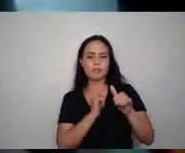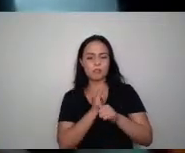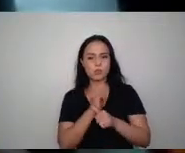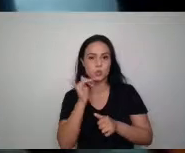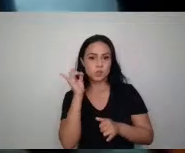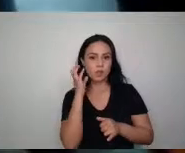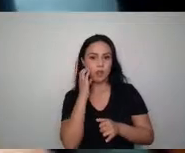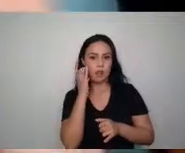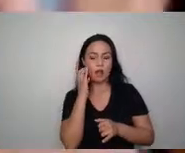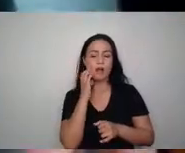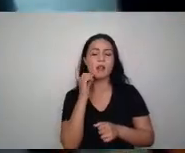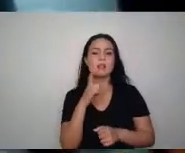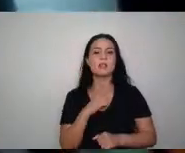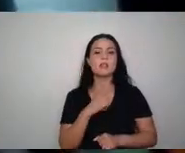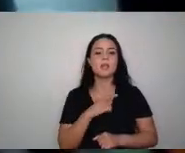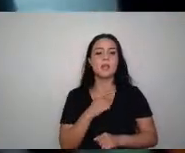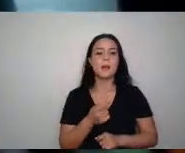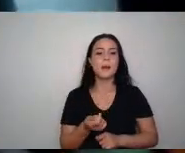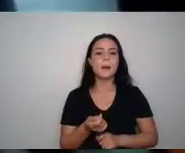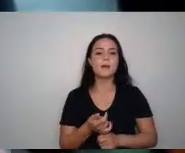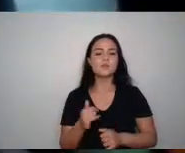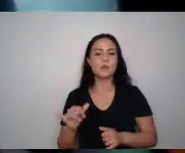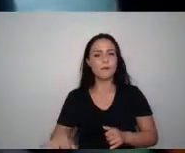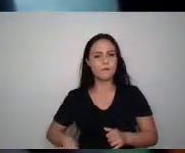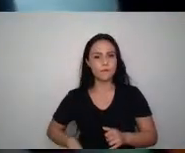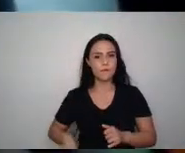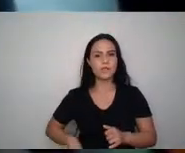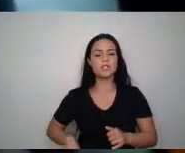have lost cell phone service.